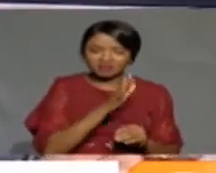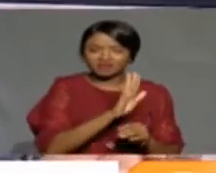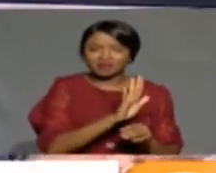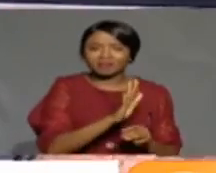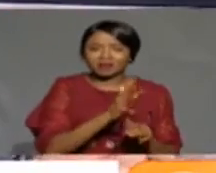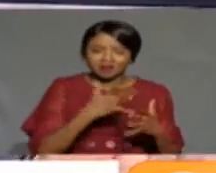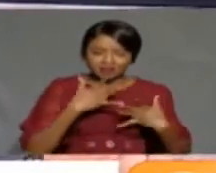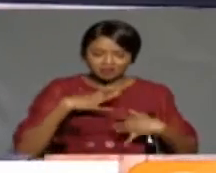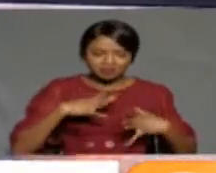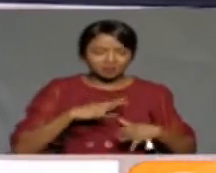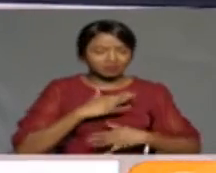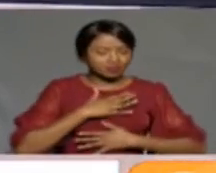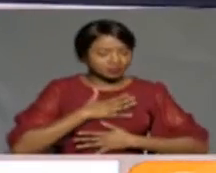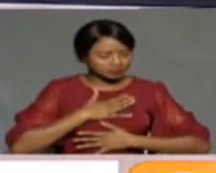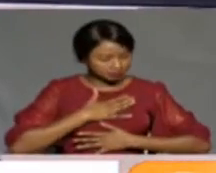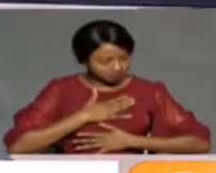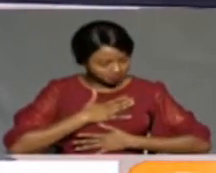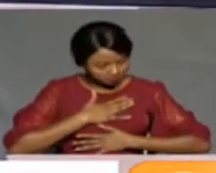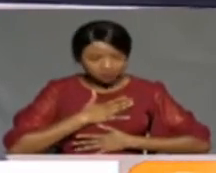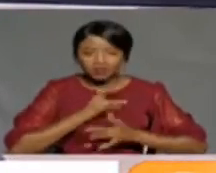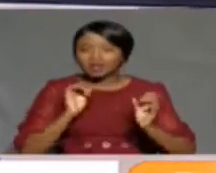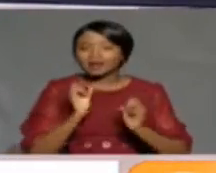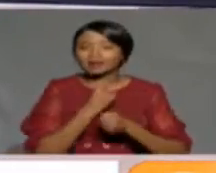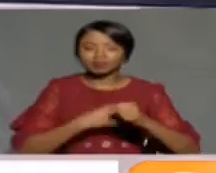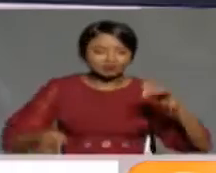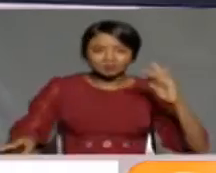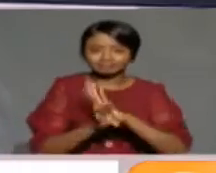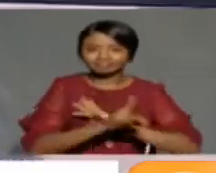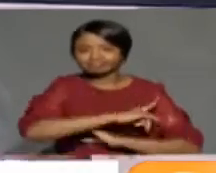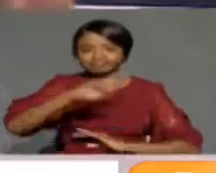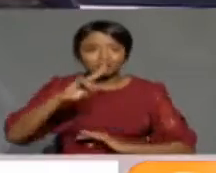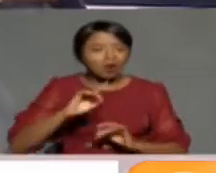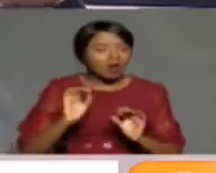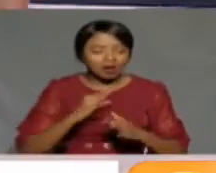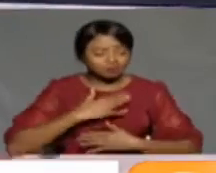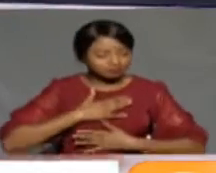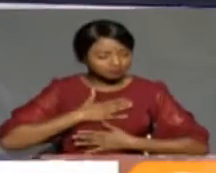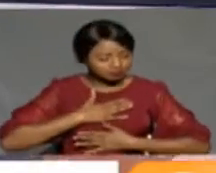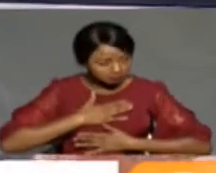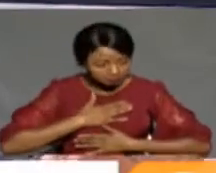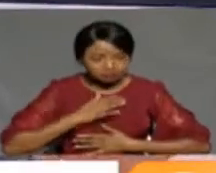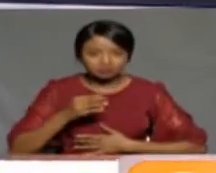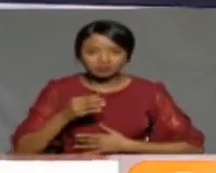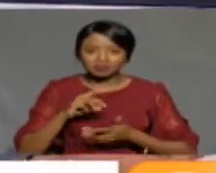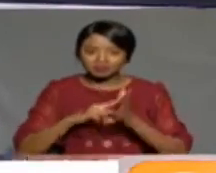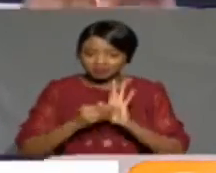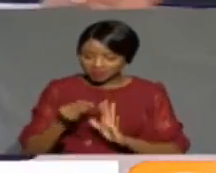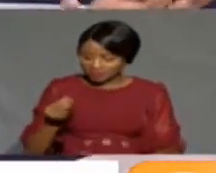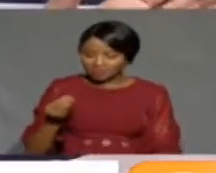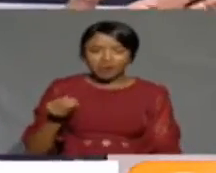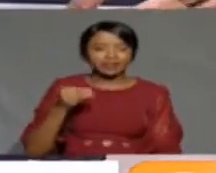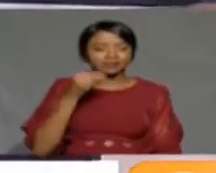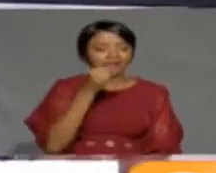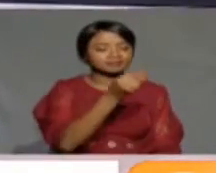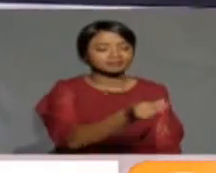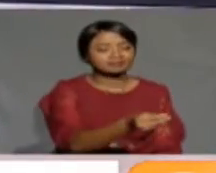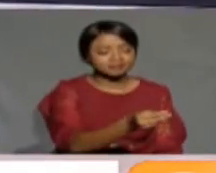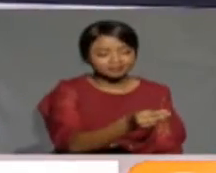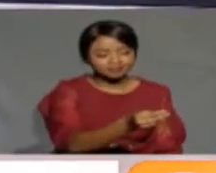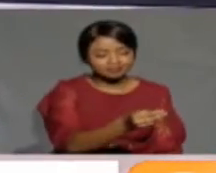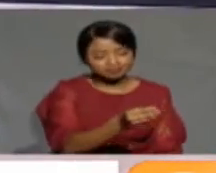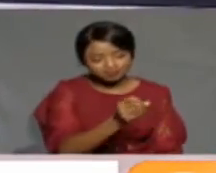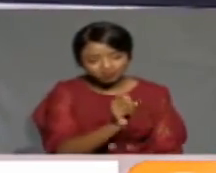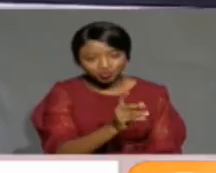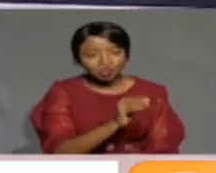human rights that must be maintained. Okay. And therefore, option one is about that gratis amount payment. You may call it